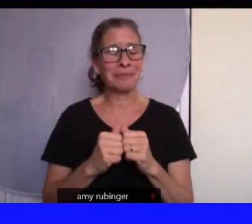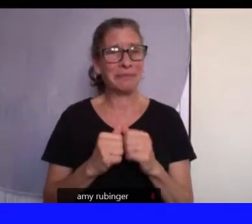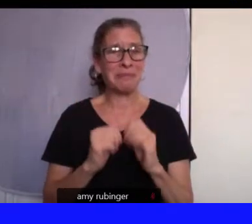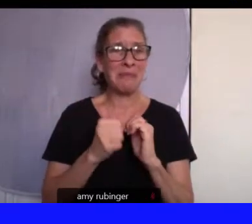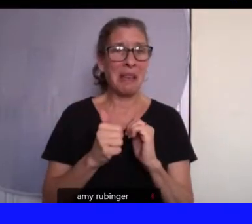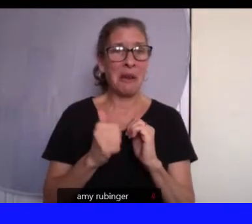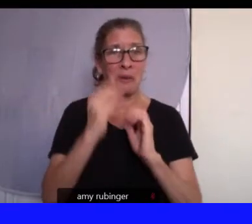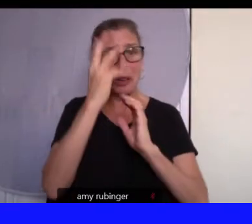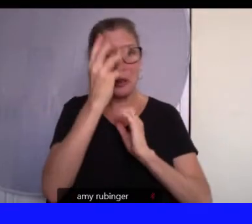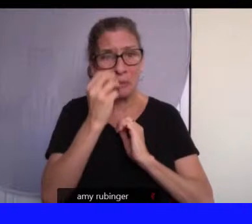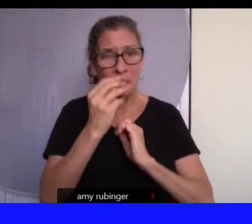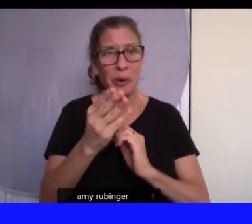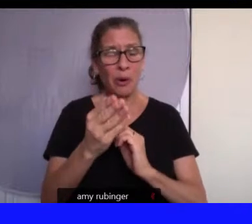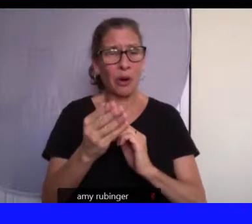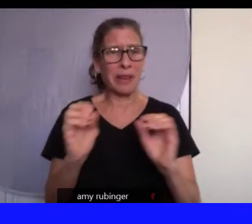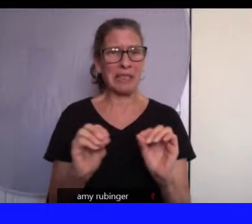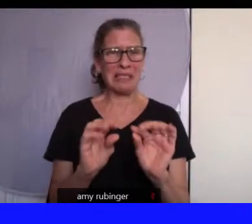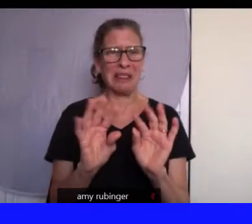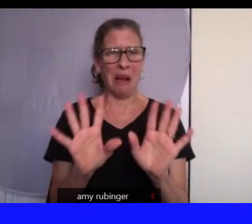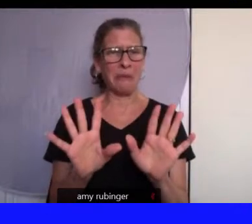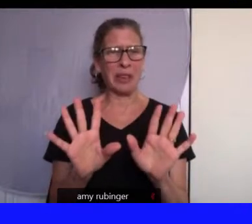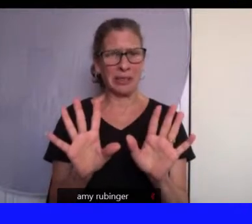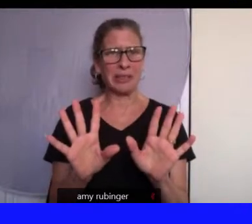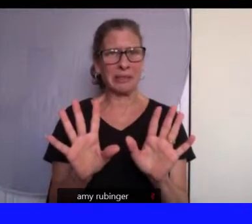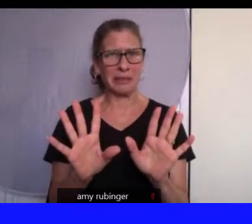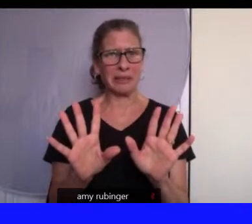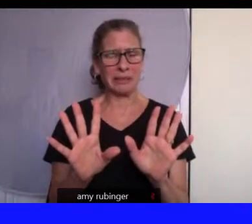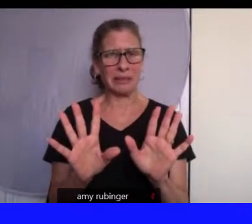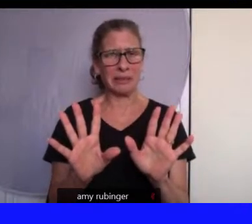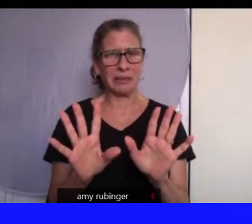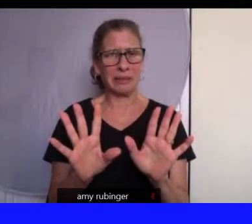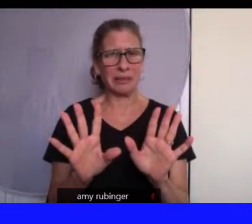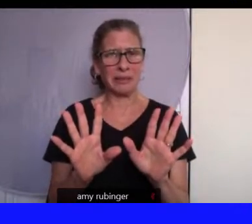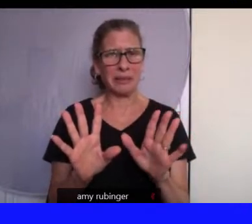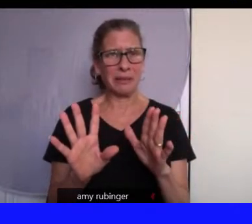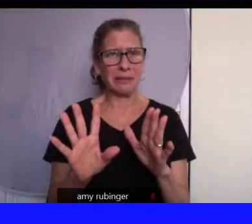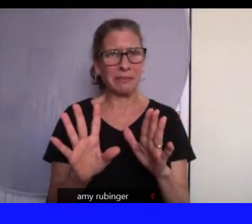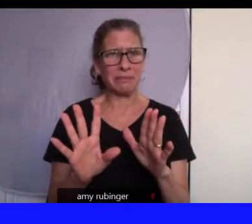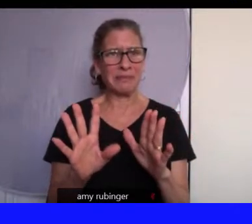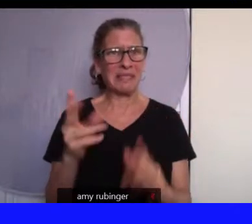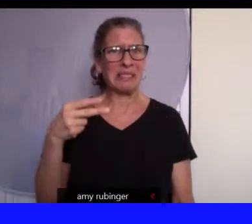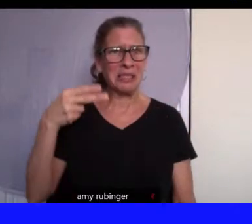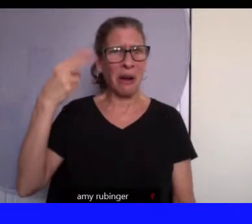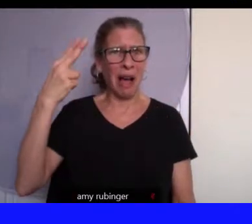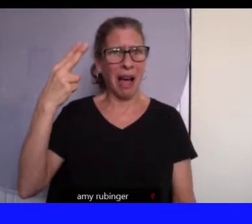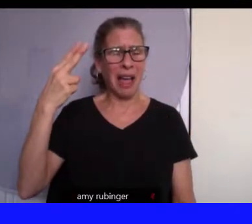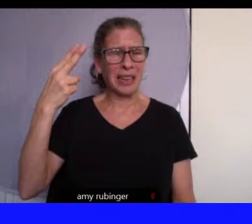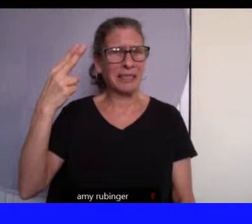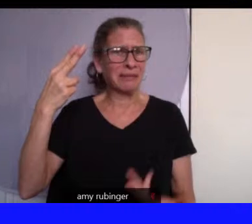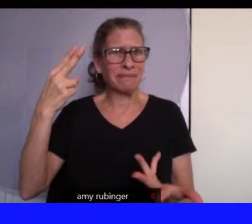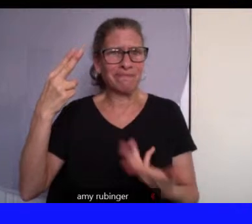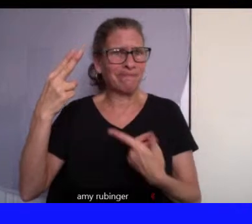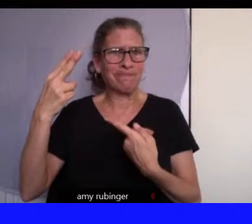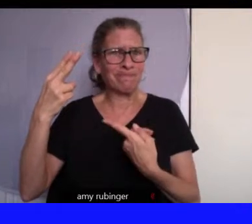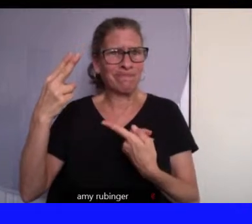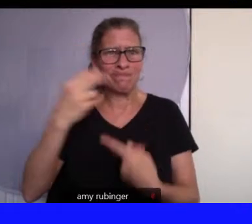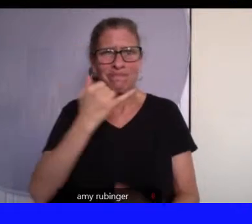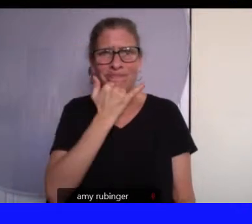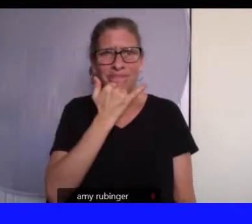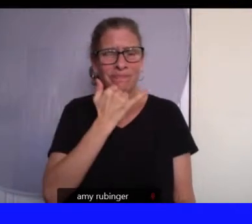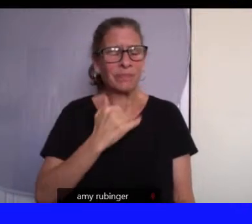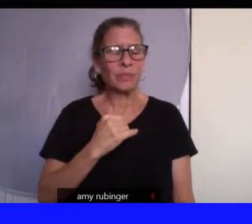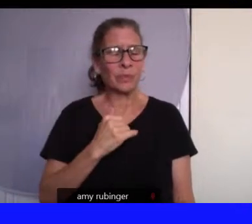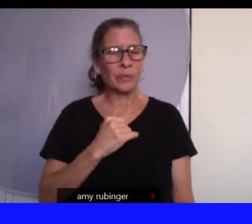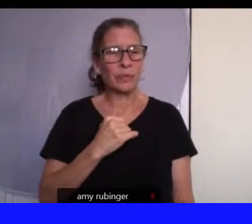on. But given the scale of this change and the dramatic shift in our 8 years of shared savings to what we have